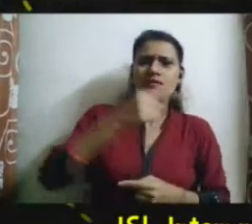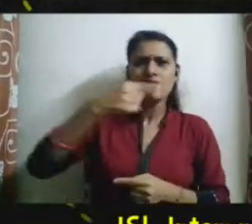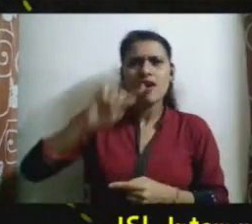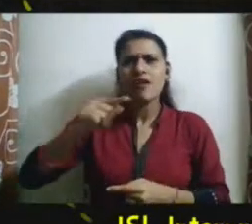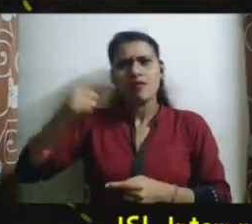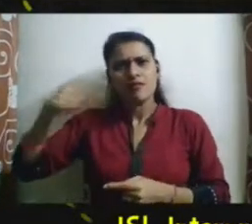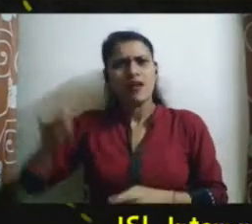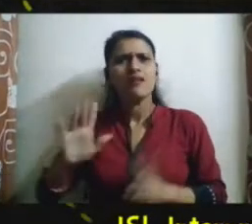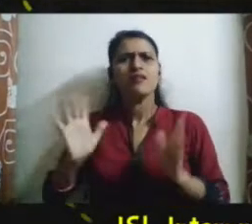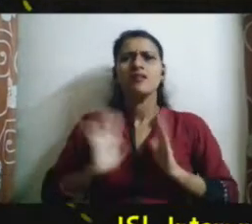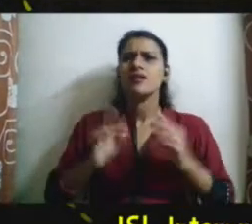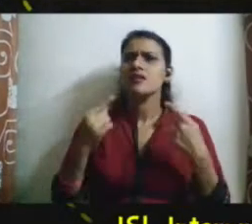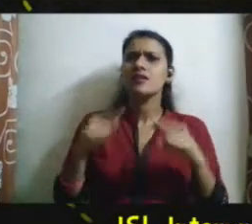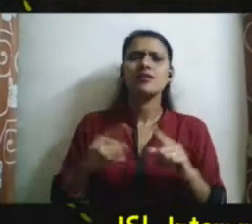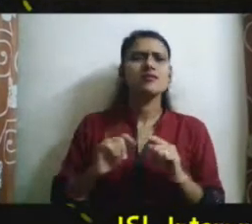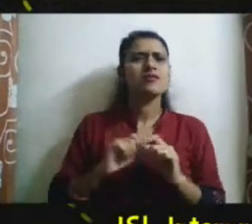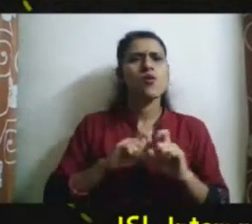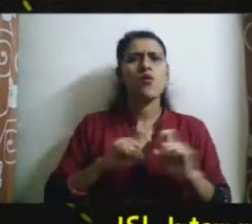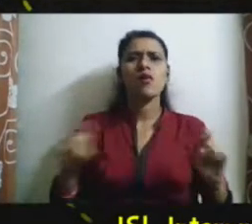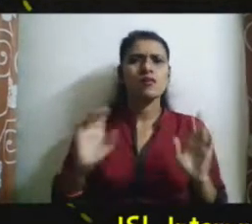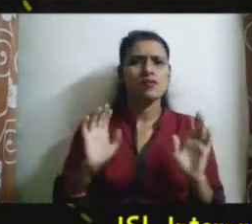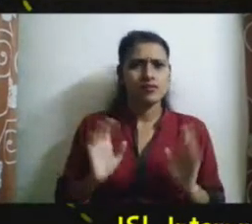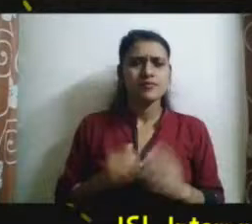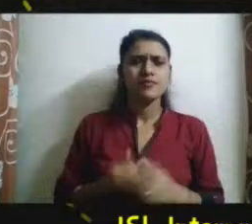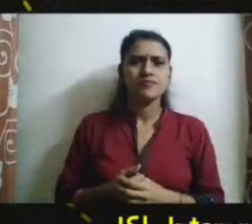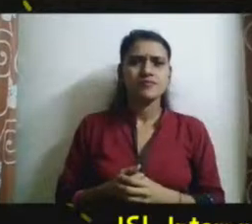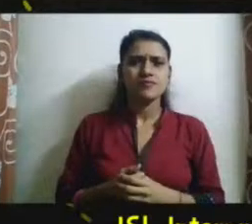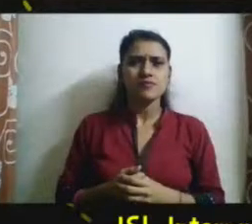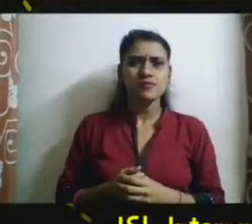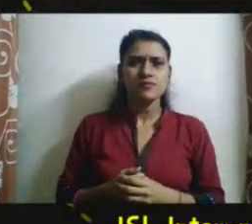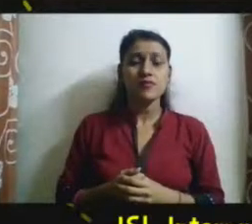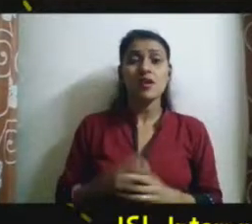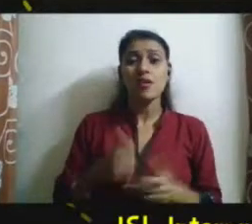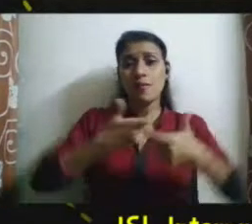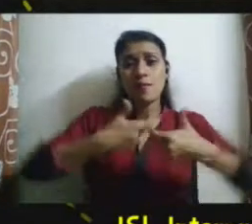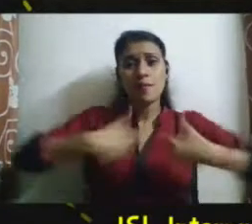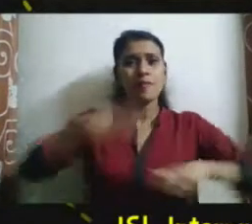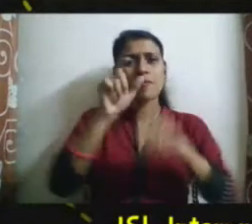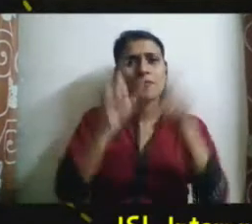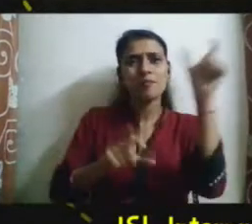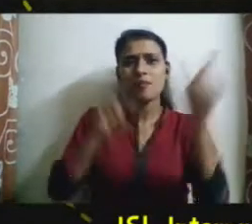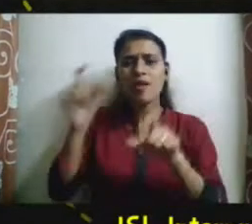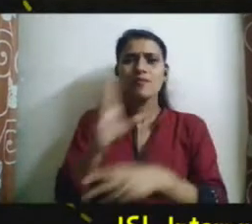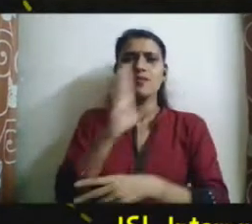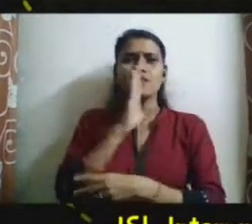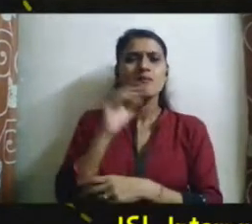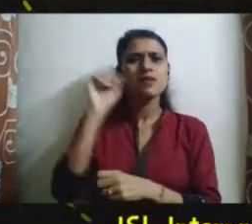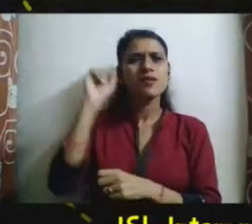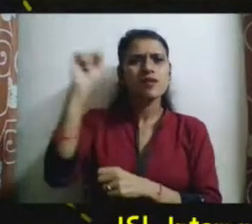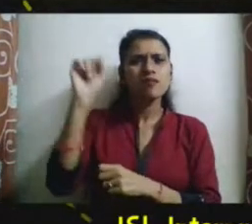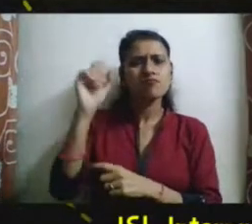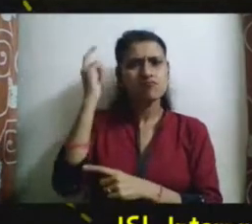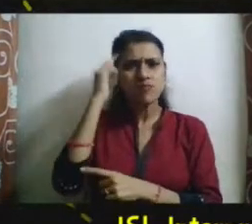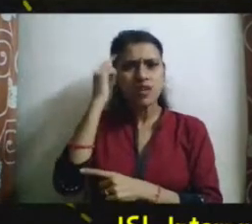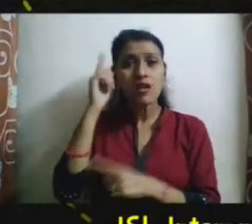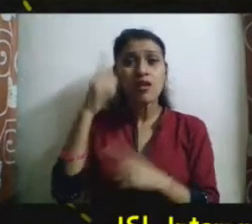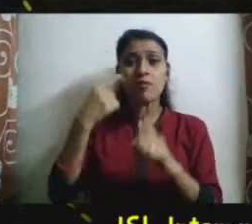thing that really came through in many of the panels, and it would be great to hear also what audience members thought, was that,